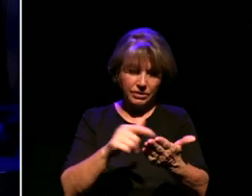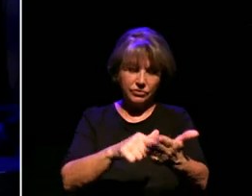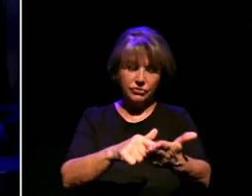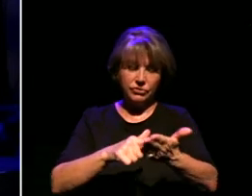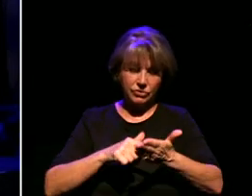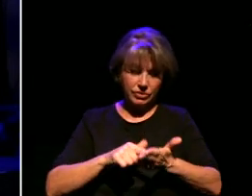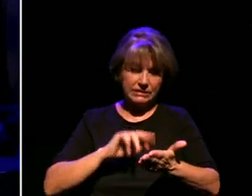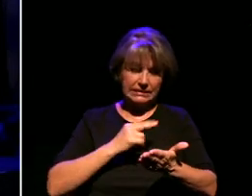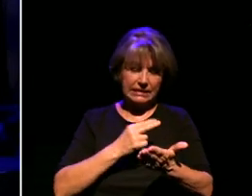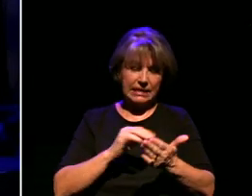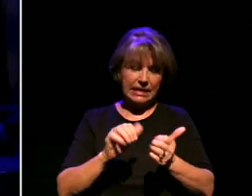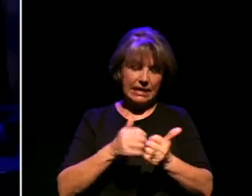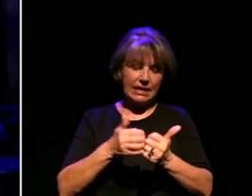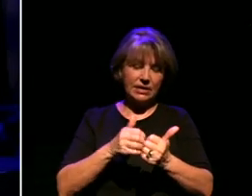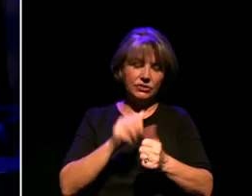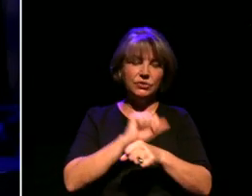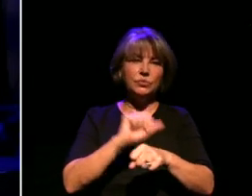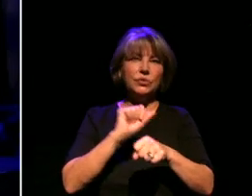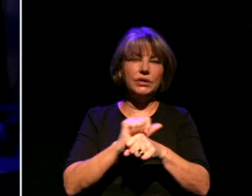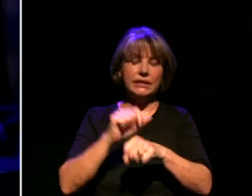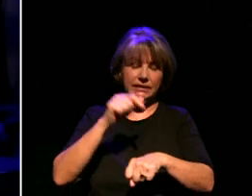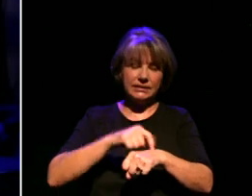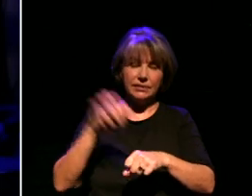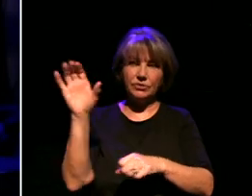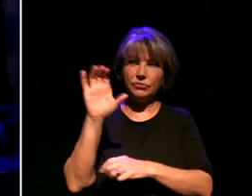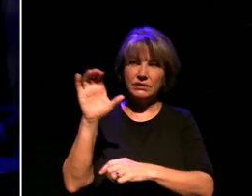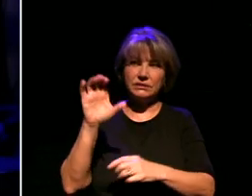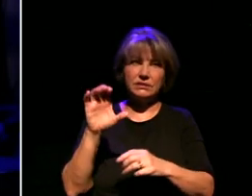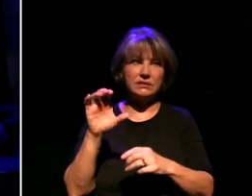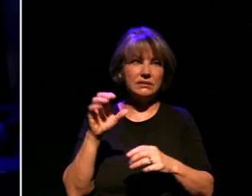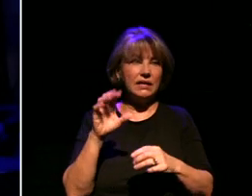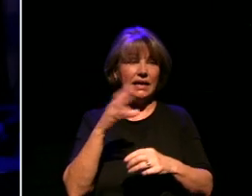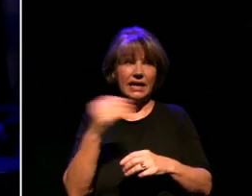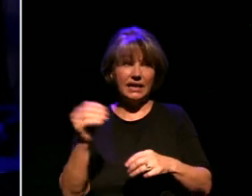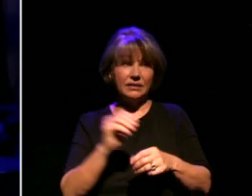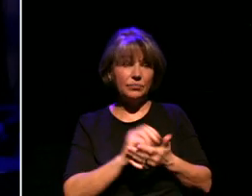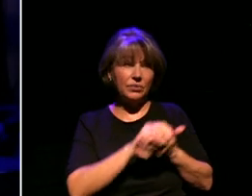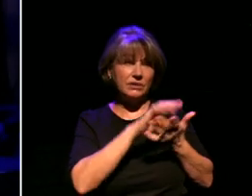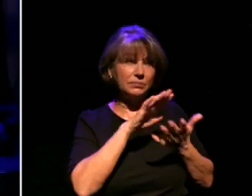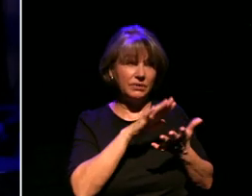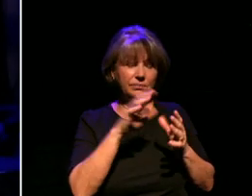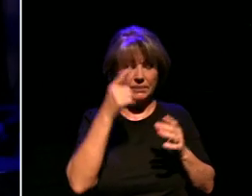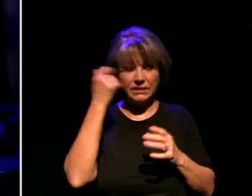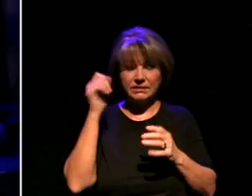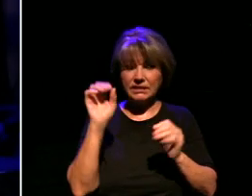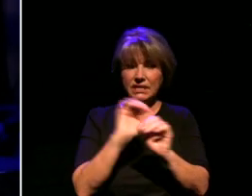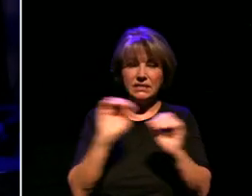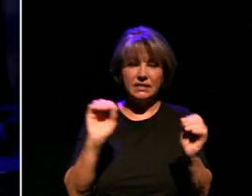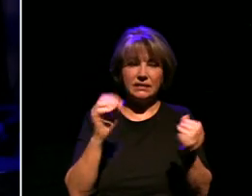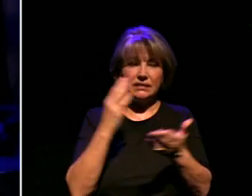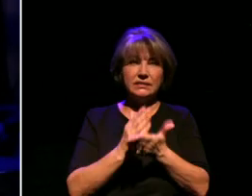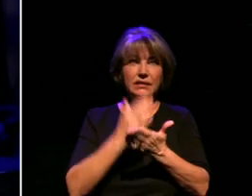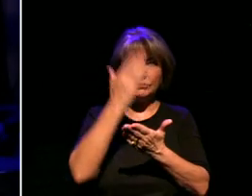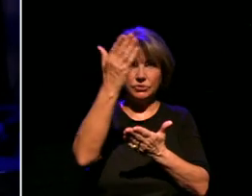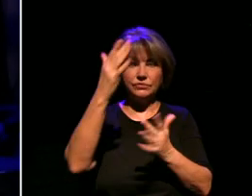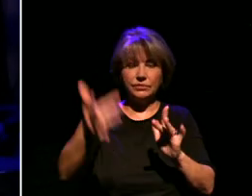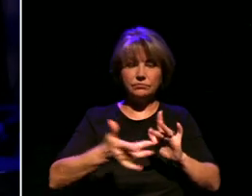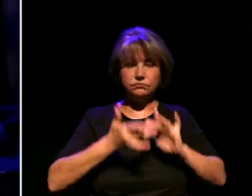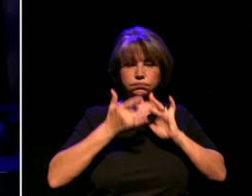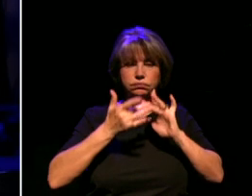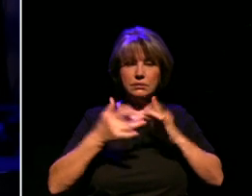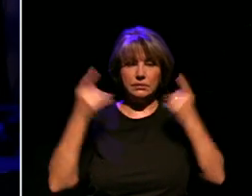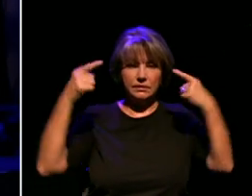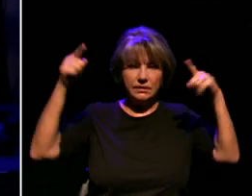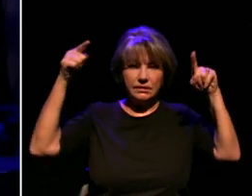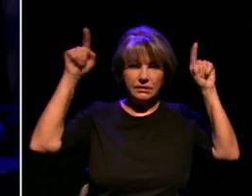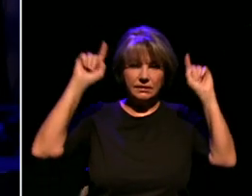how you worked in a time of crisis and a time of prosperity, because nothing stops you from working. And so, Lord,